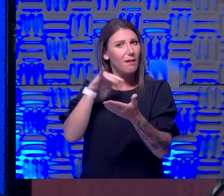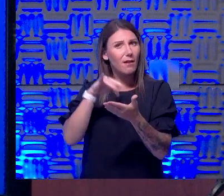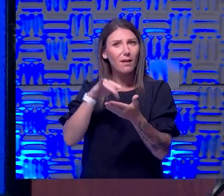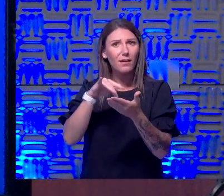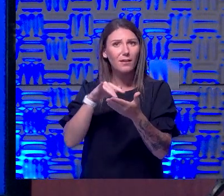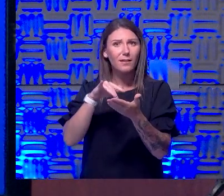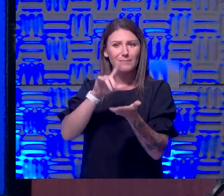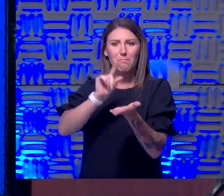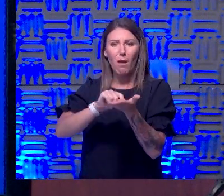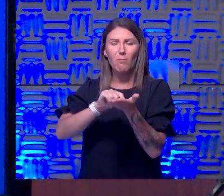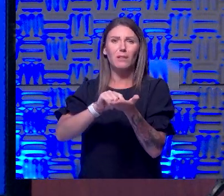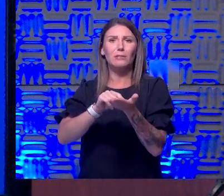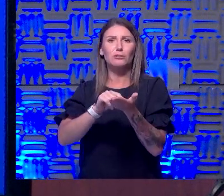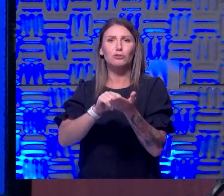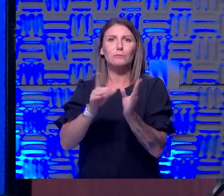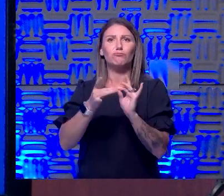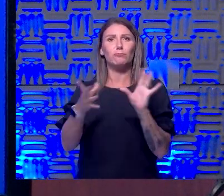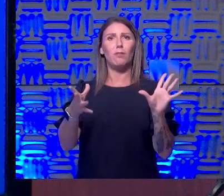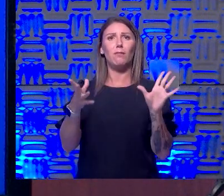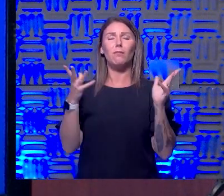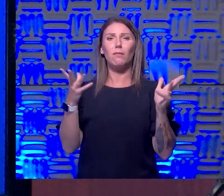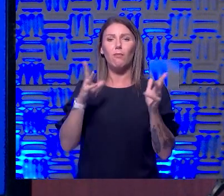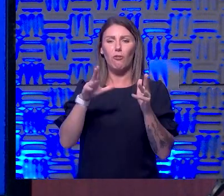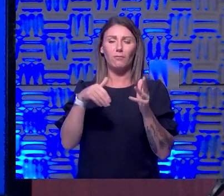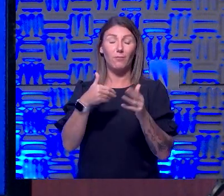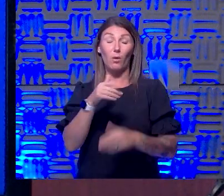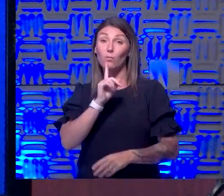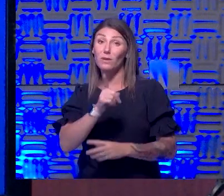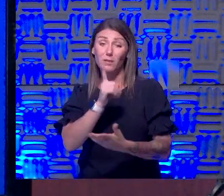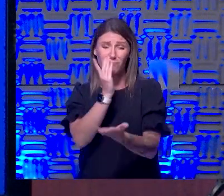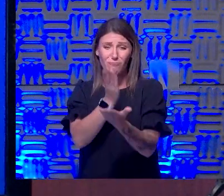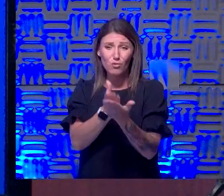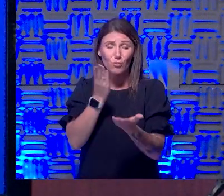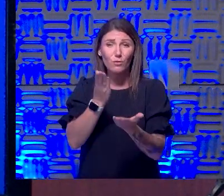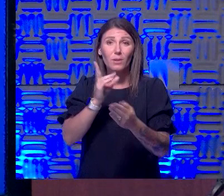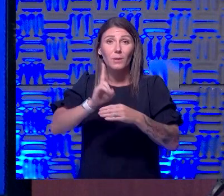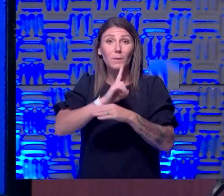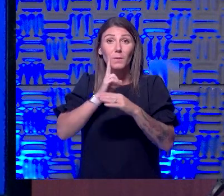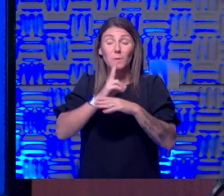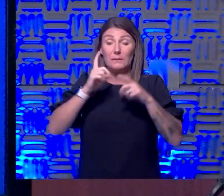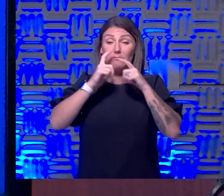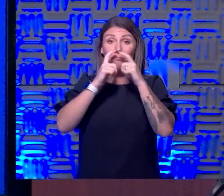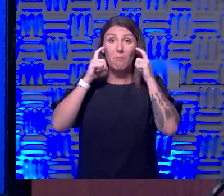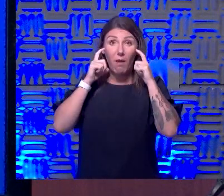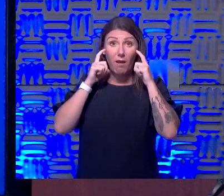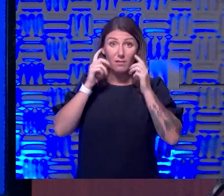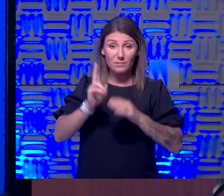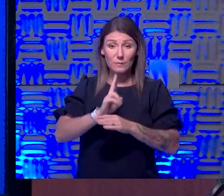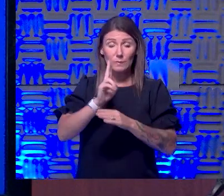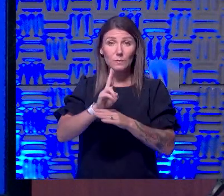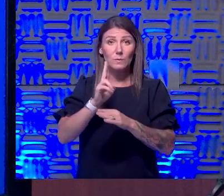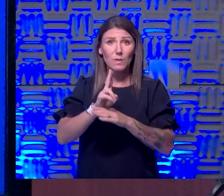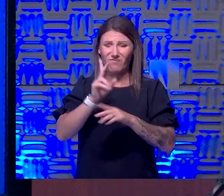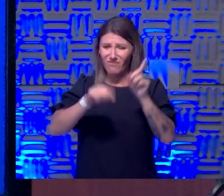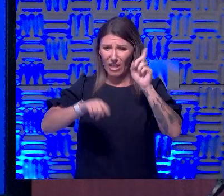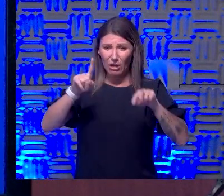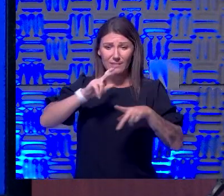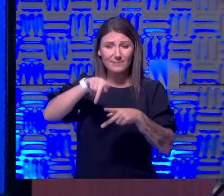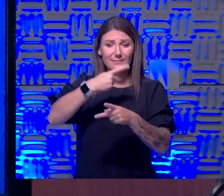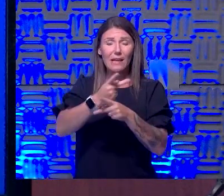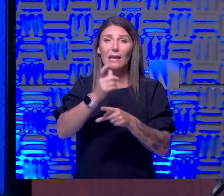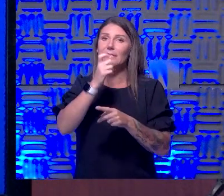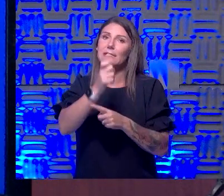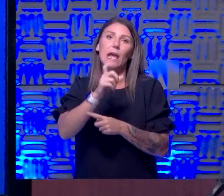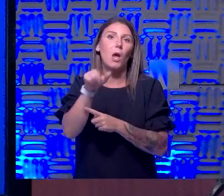being released that are unequivocal that wearing masks of various sorts, not